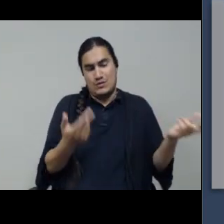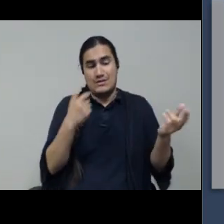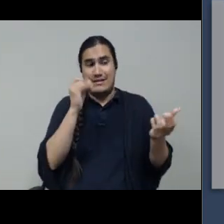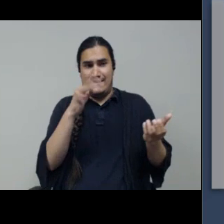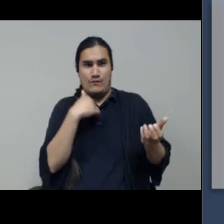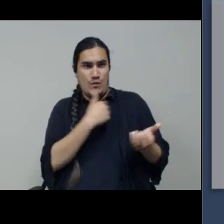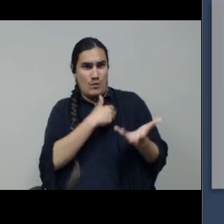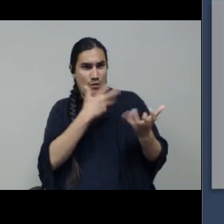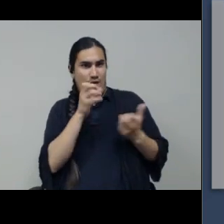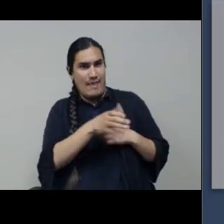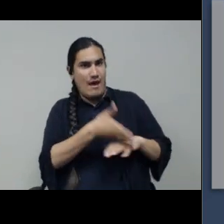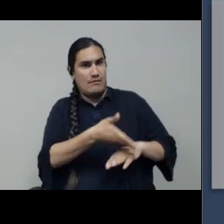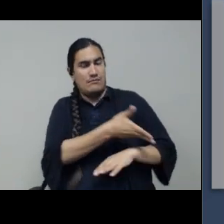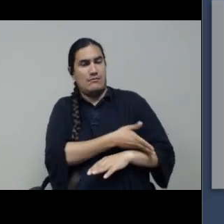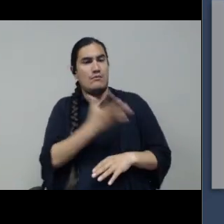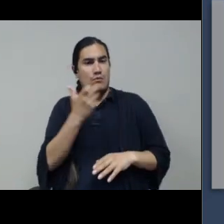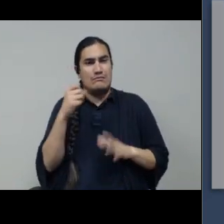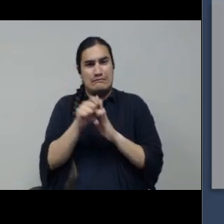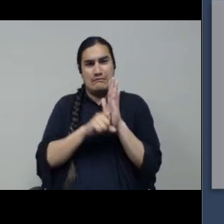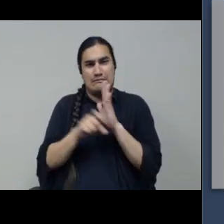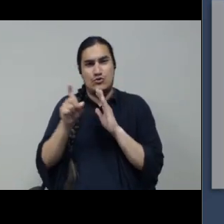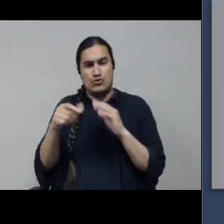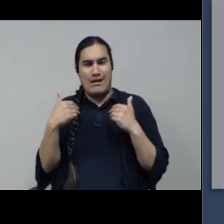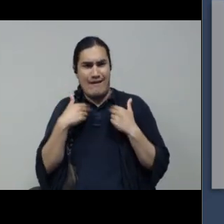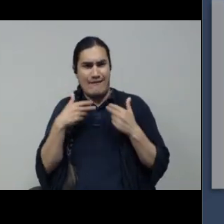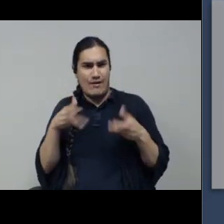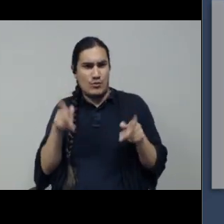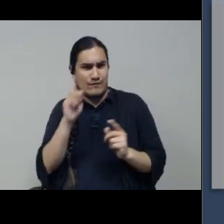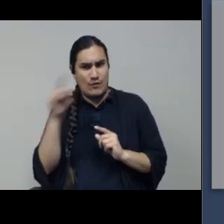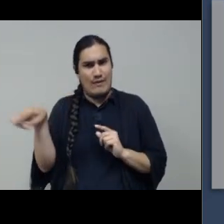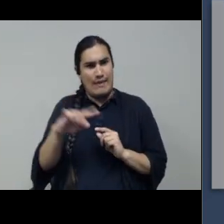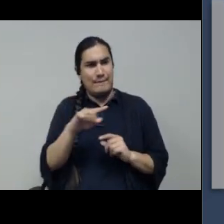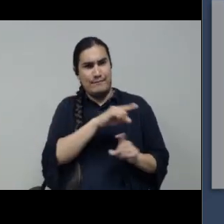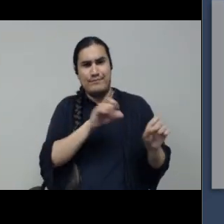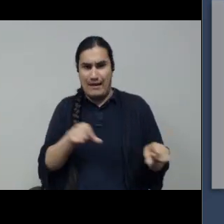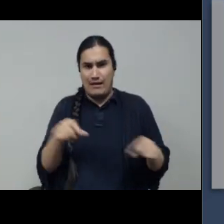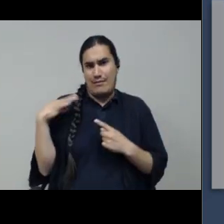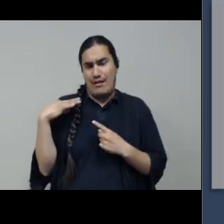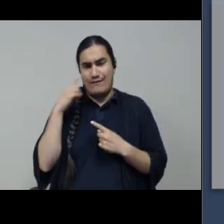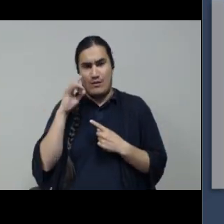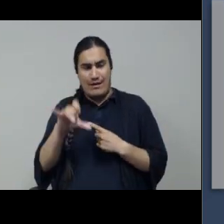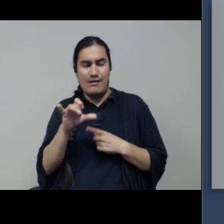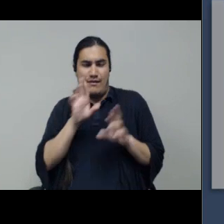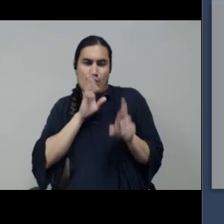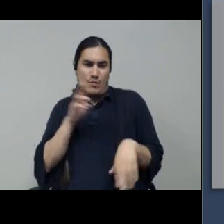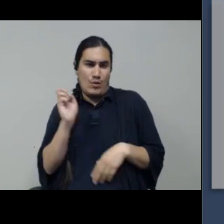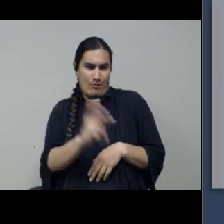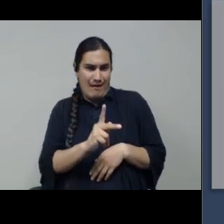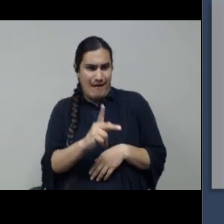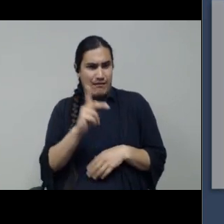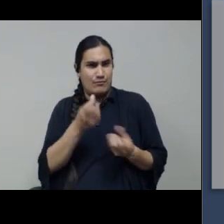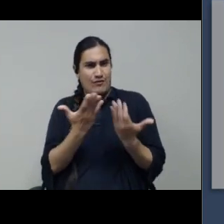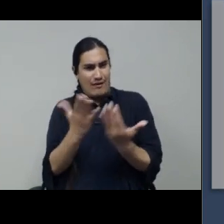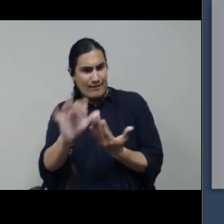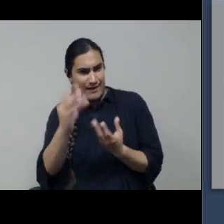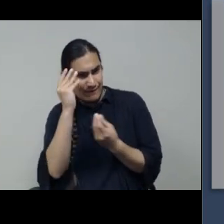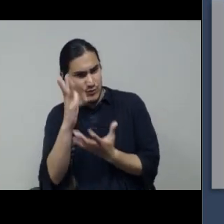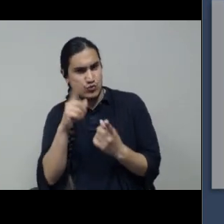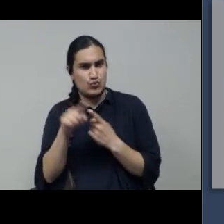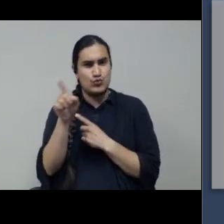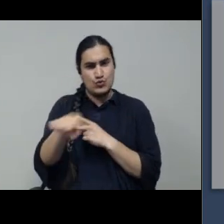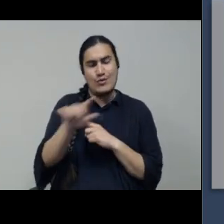state should provide an opportunity to have them come apply for those resources and then report back and provide that information to you and to the